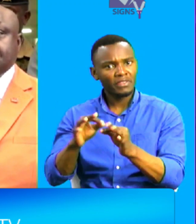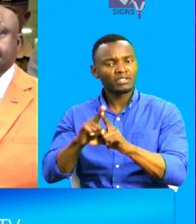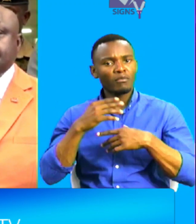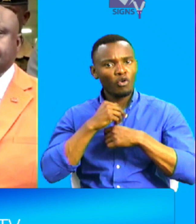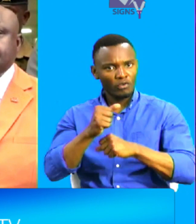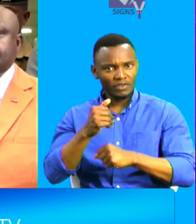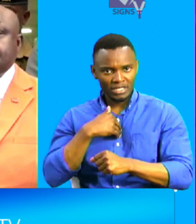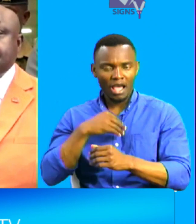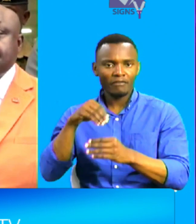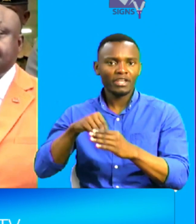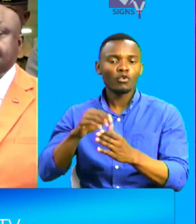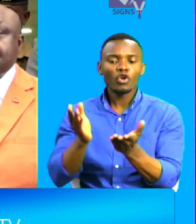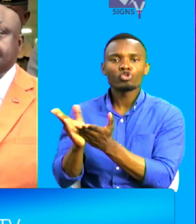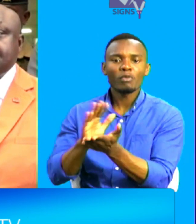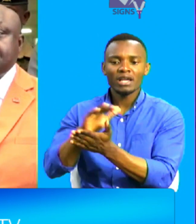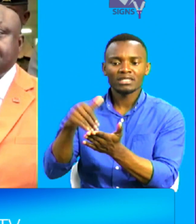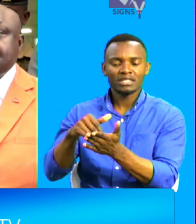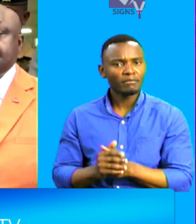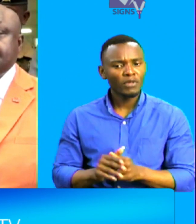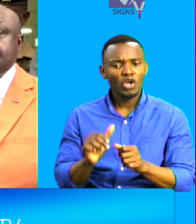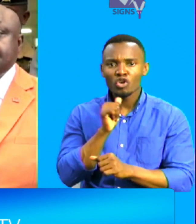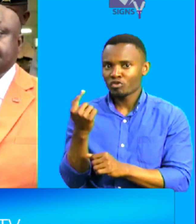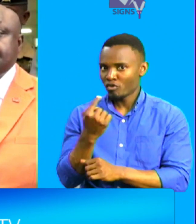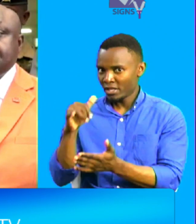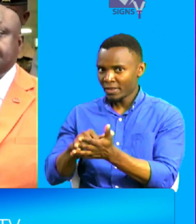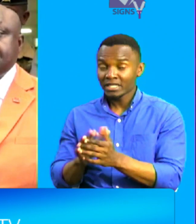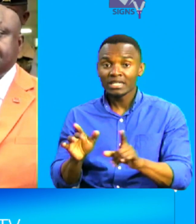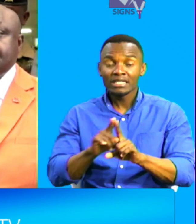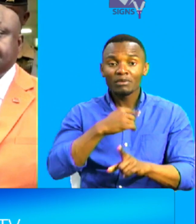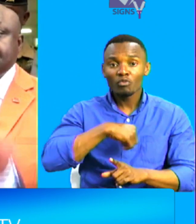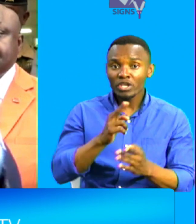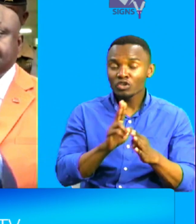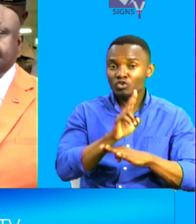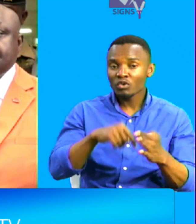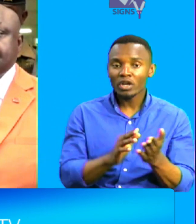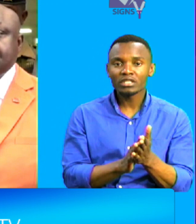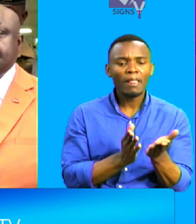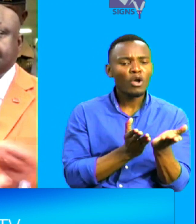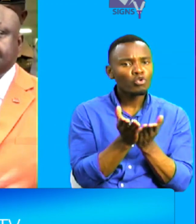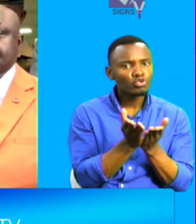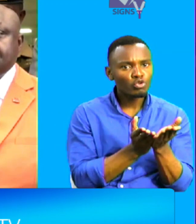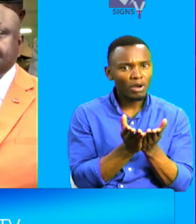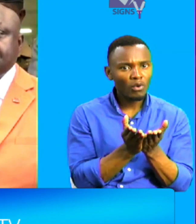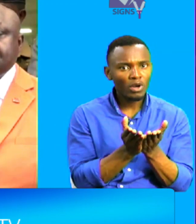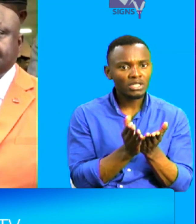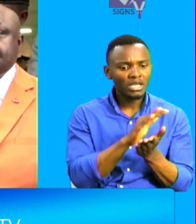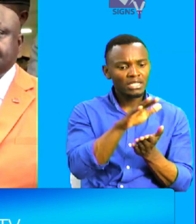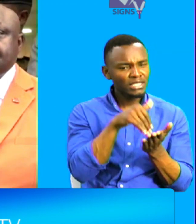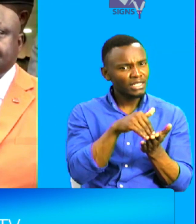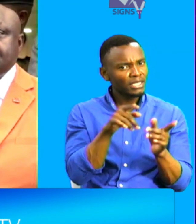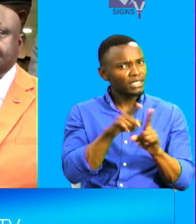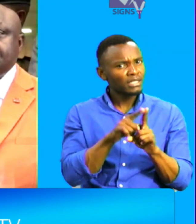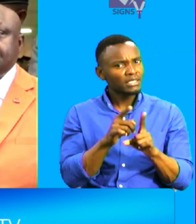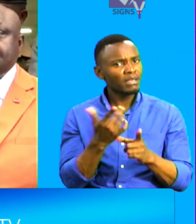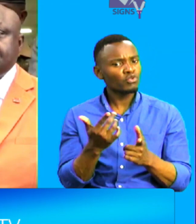not just that, two things. One, we are also going to use our Huduma centers and interest the private sector